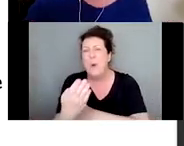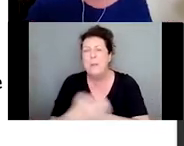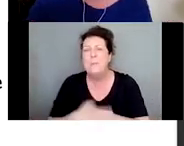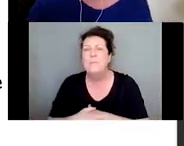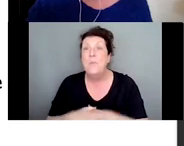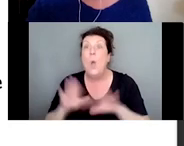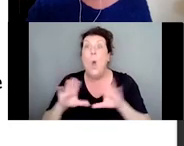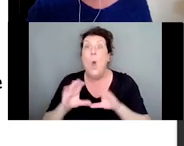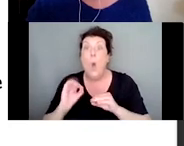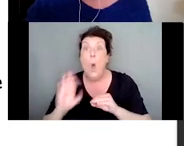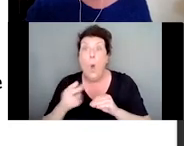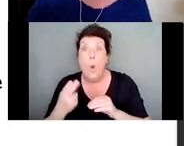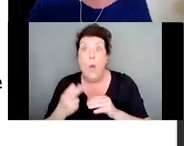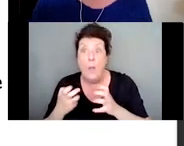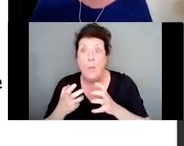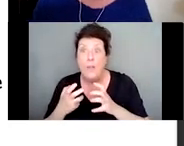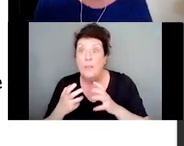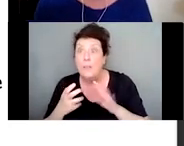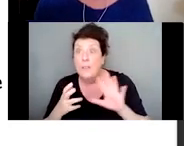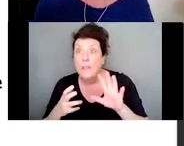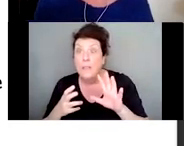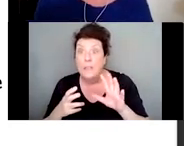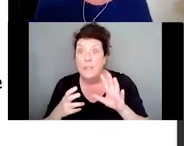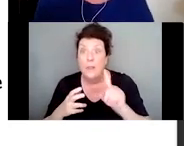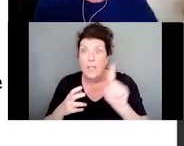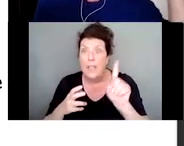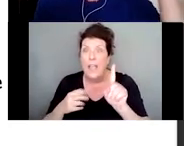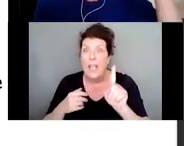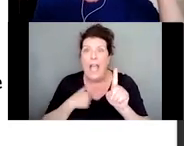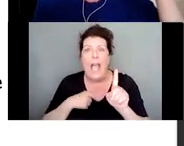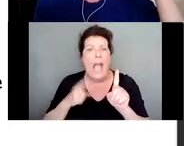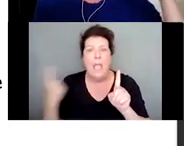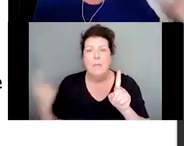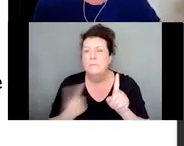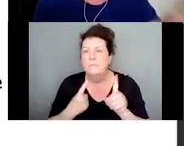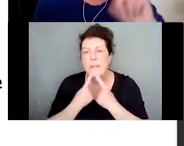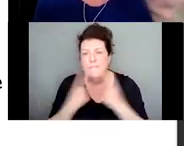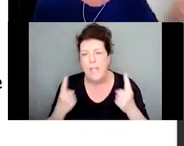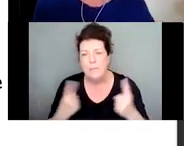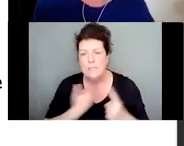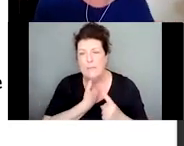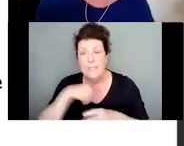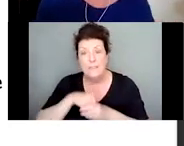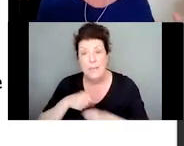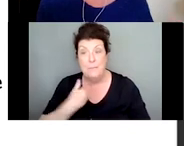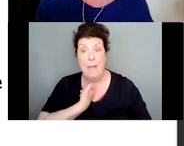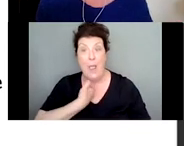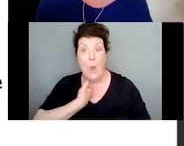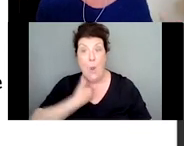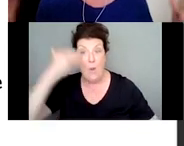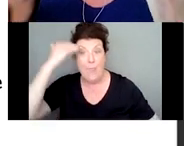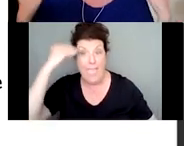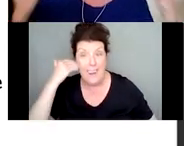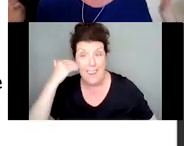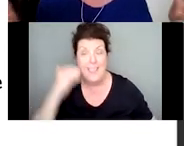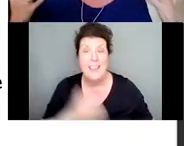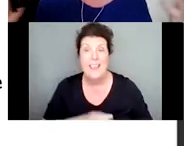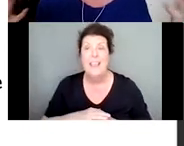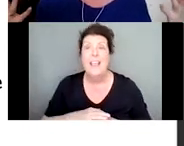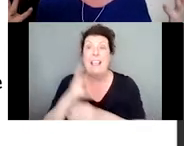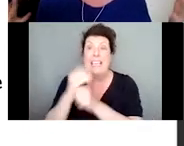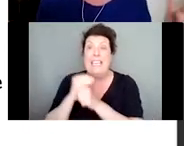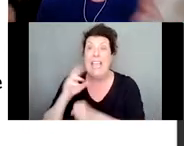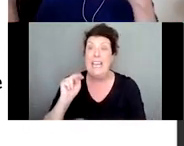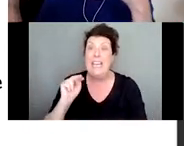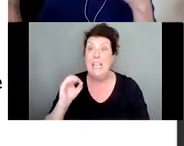say, Oh, I want Chuck to talk. And then I also want to say like, I notoriously in my own head, I don't know if anybody like giving, like getting a note in